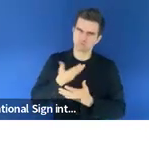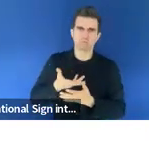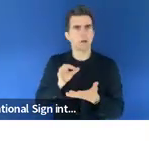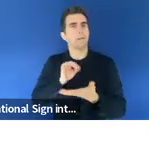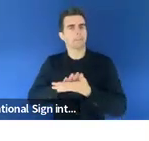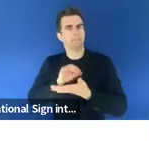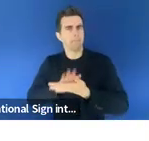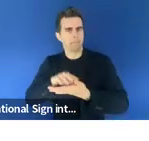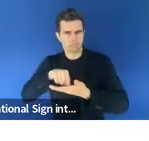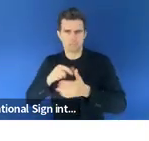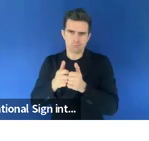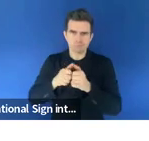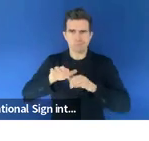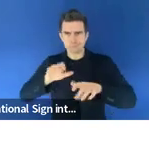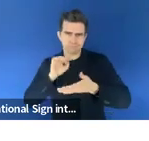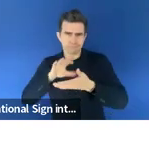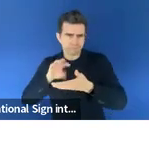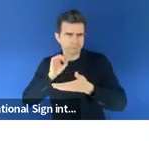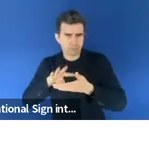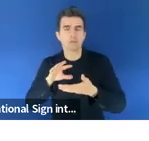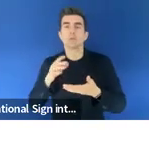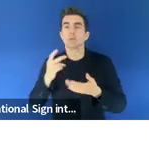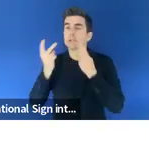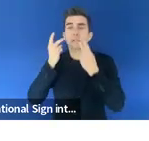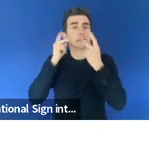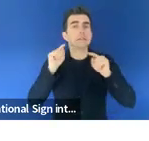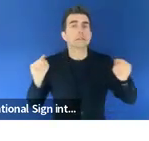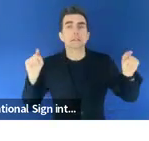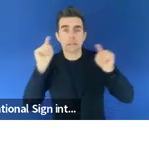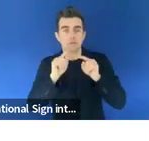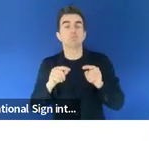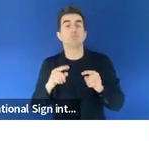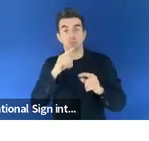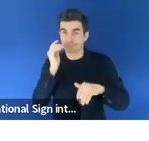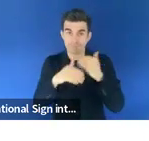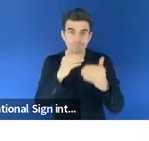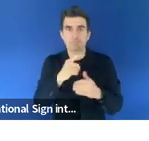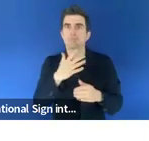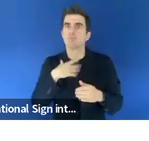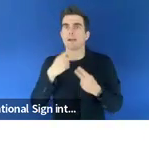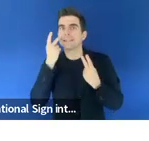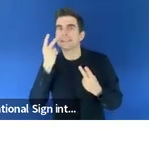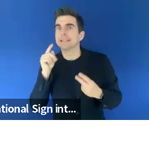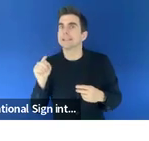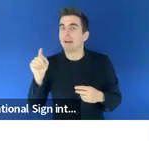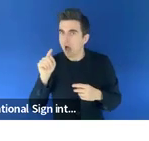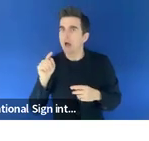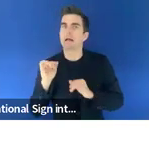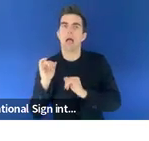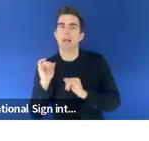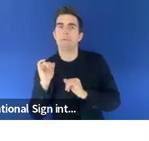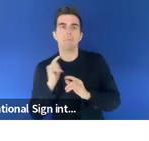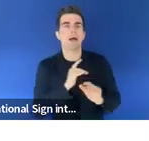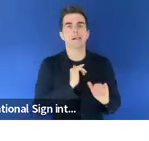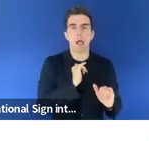trends. Use the algorithm to your advantage. If you want to be in the field of AI and inclusion, then you need to